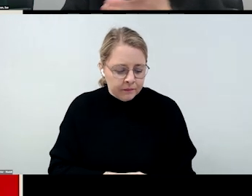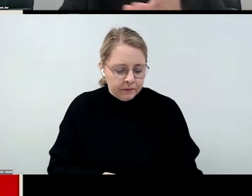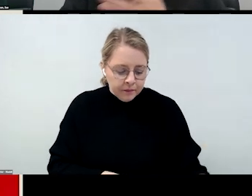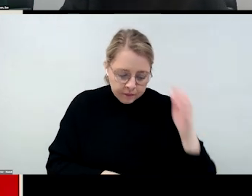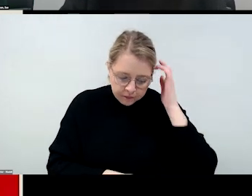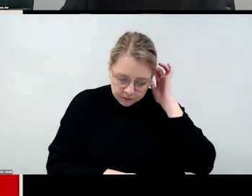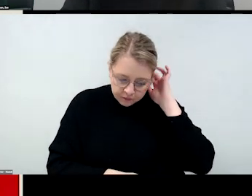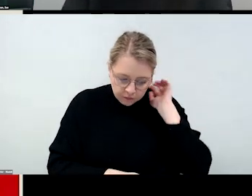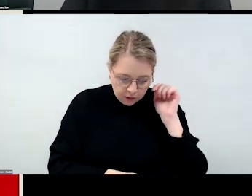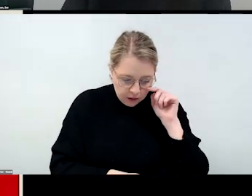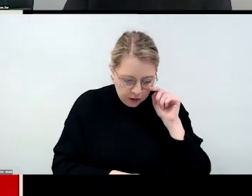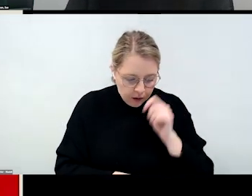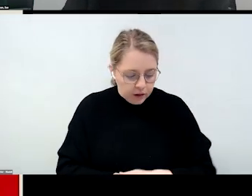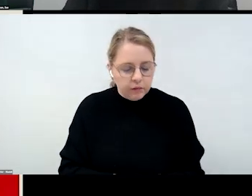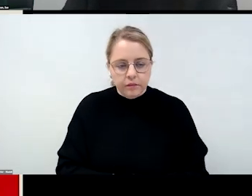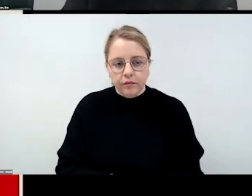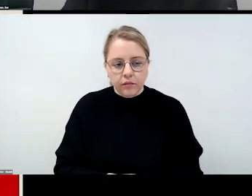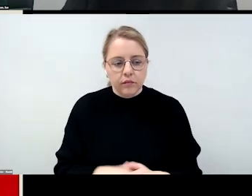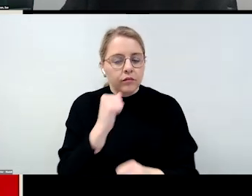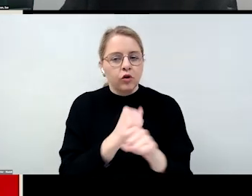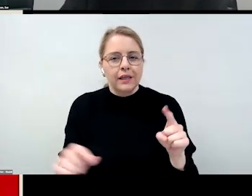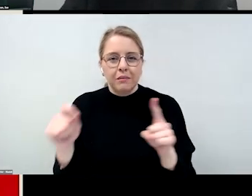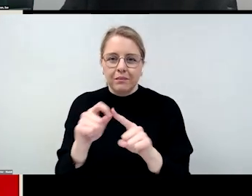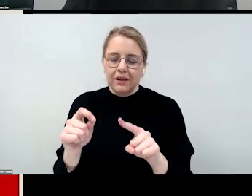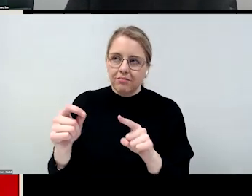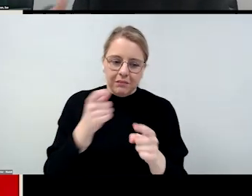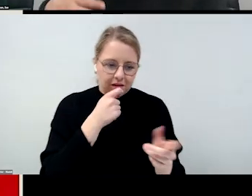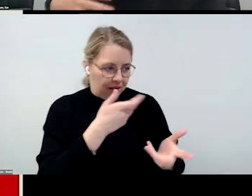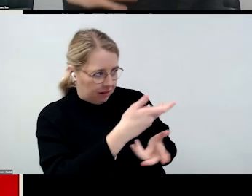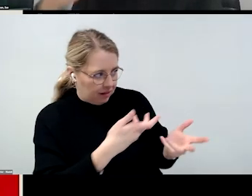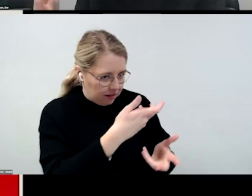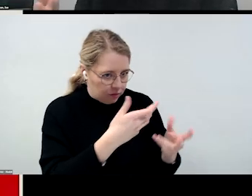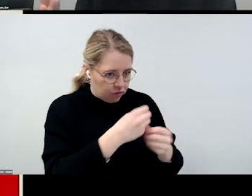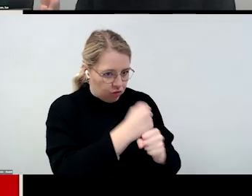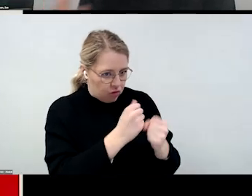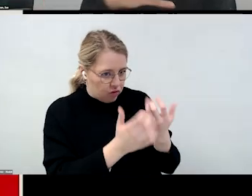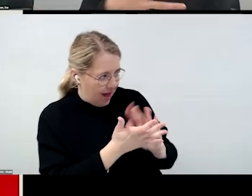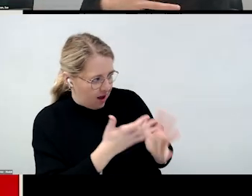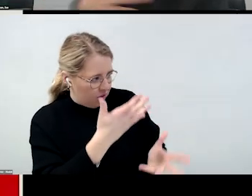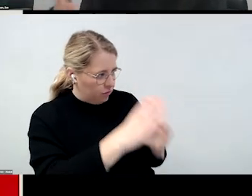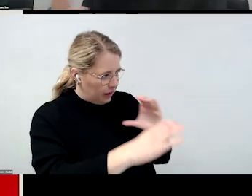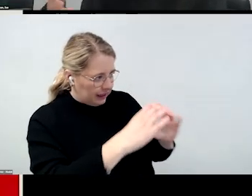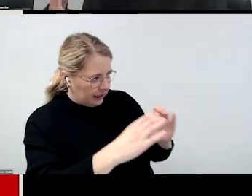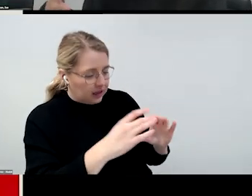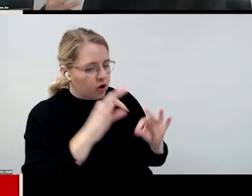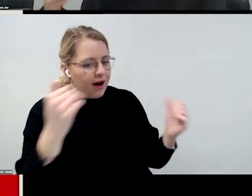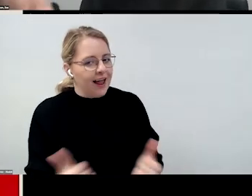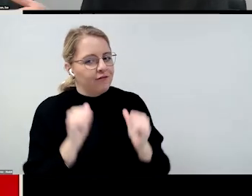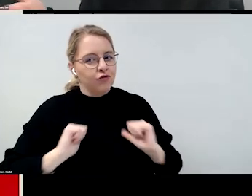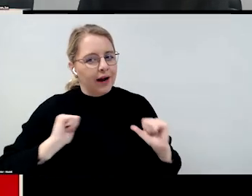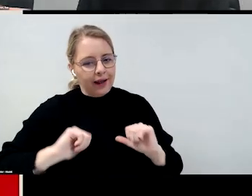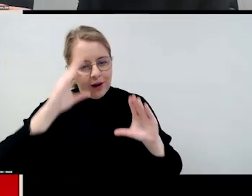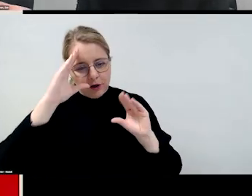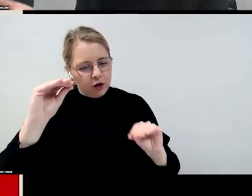And also the GP was kind of unsure how to communicate with George. And this may be due to a lack of training. We know that healthcare professionals